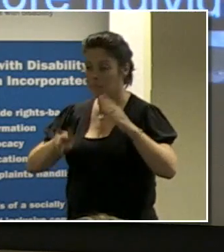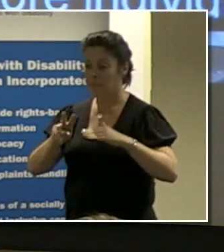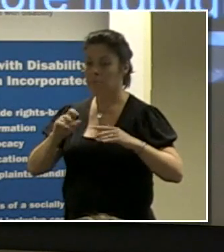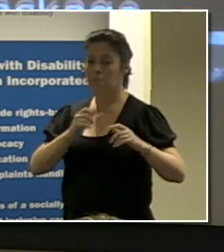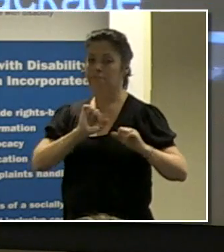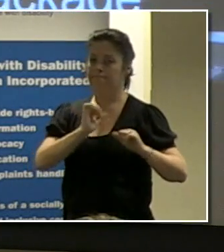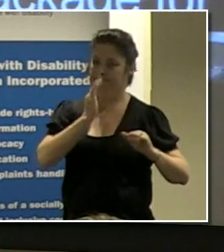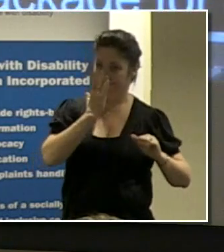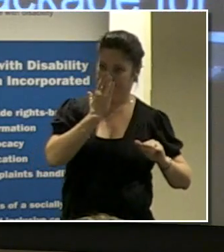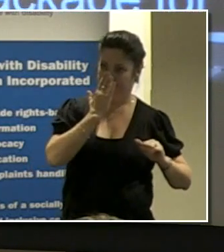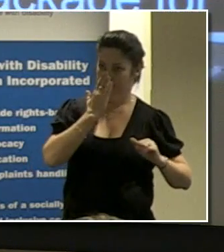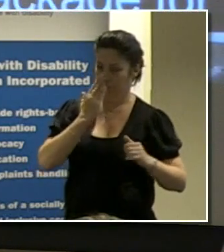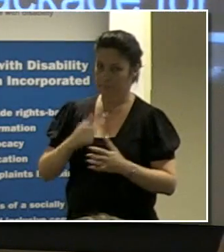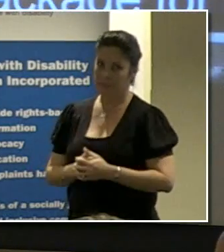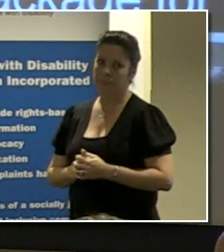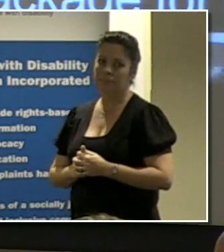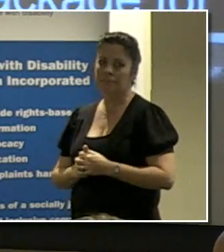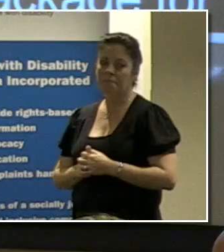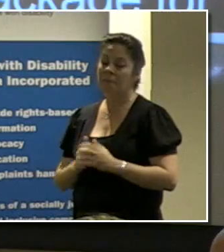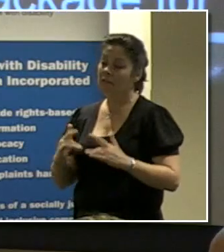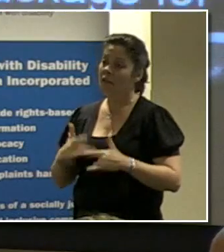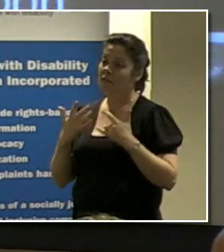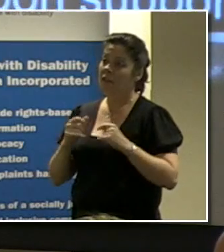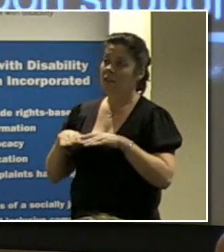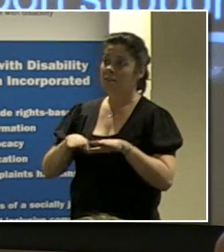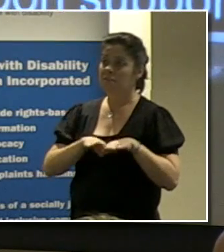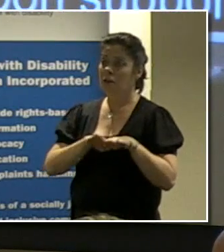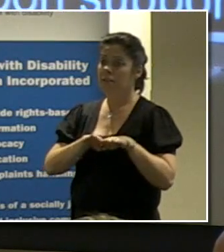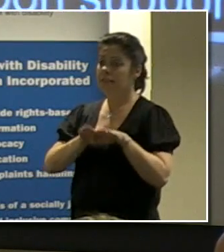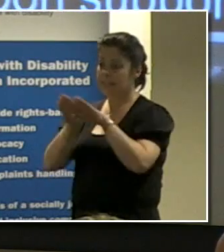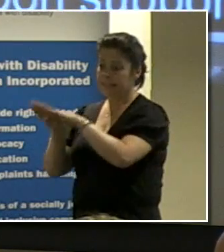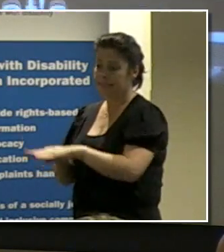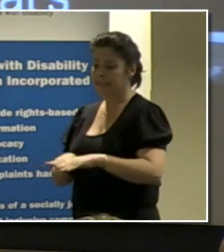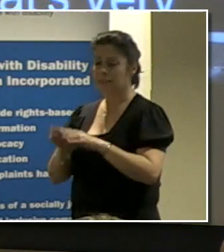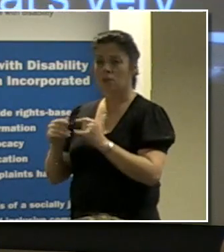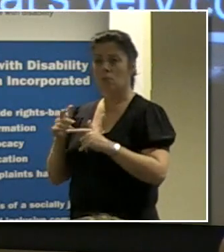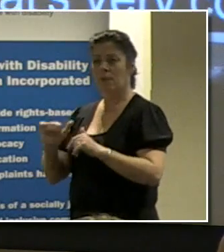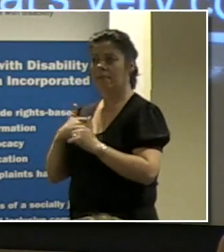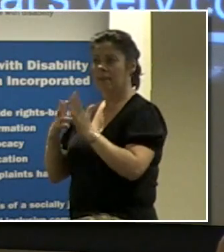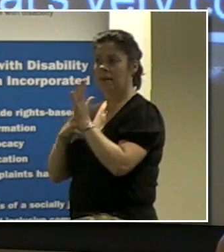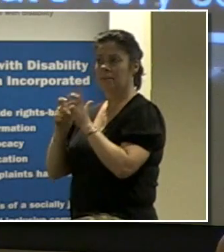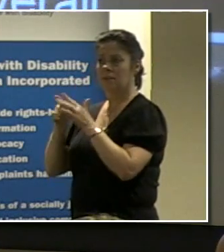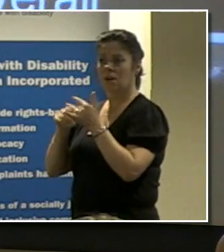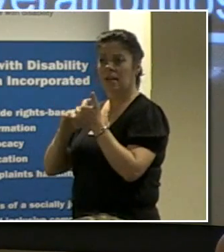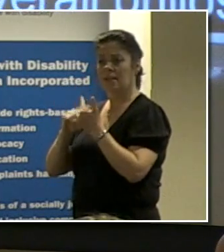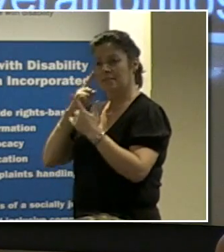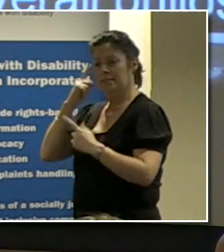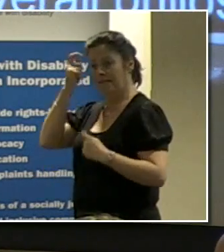upon support needs. And I think that's very consistent with the overall philosophy of this scheme.